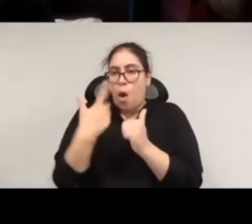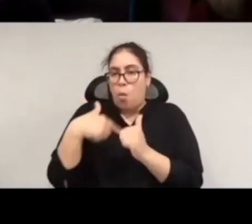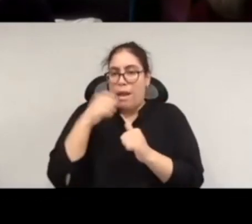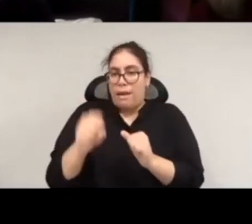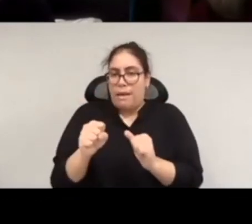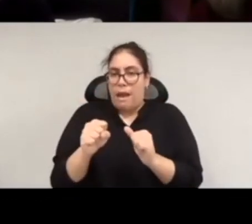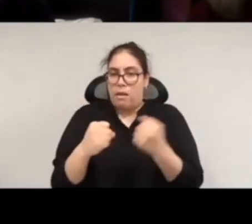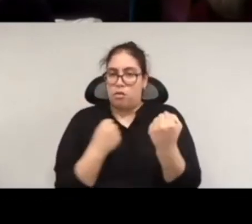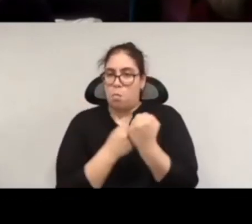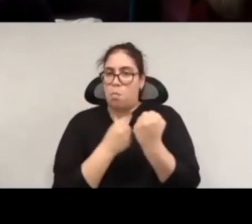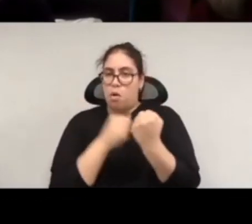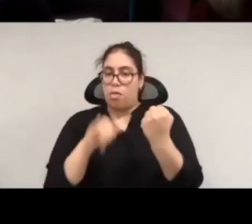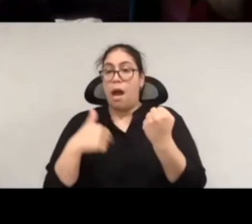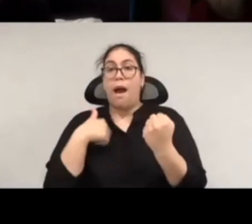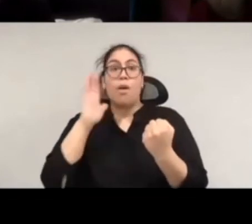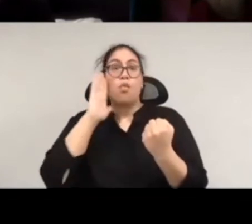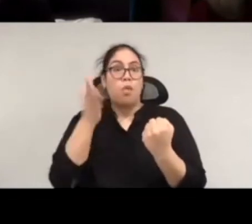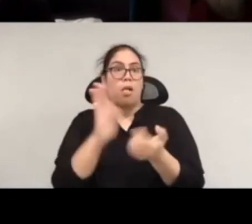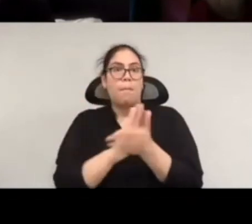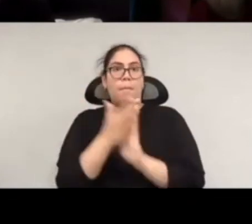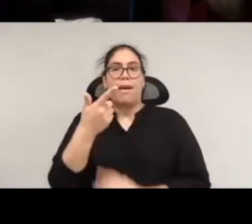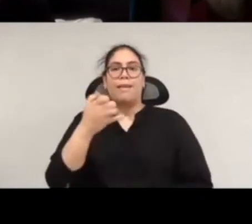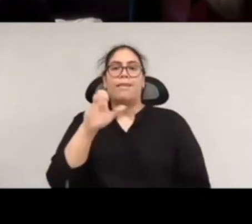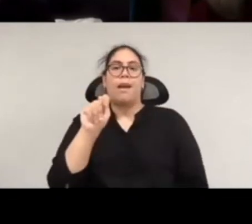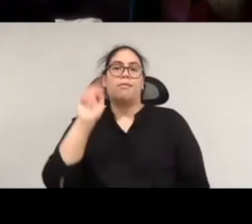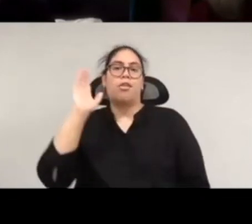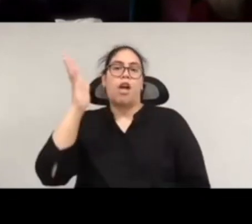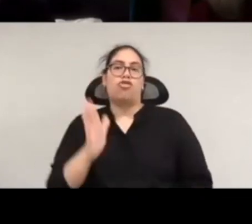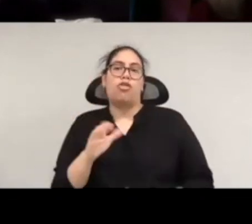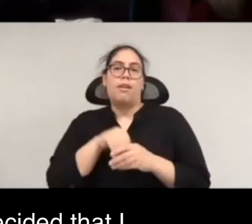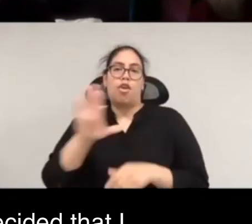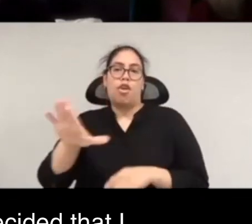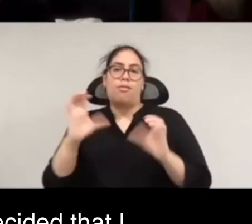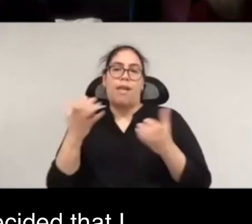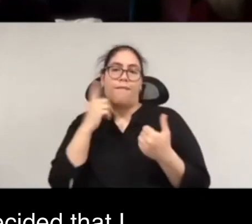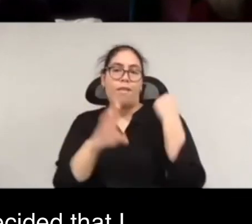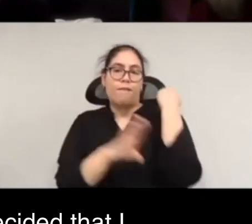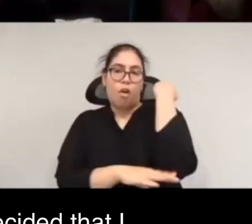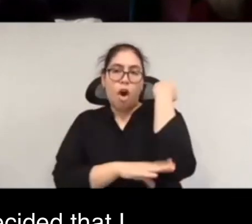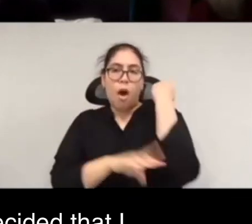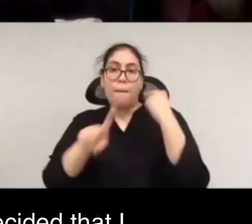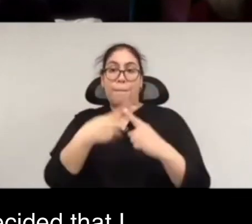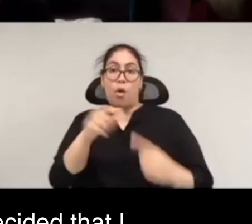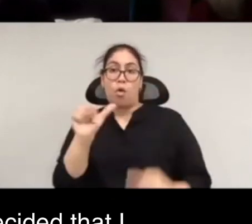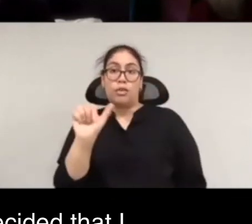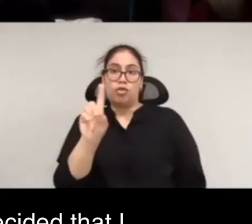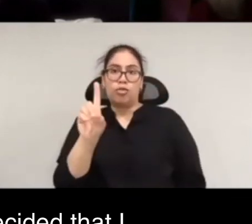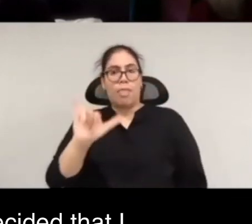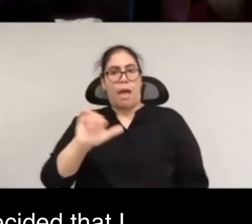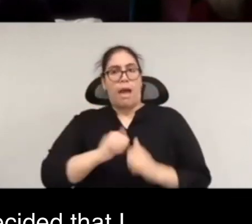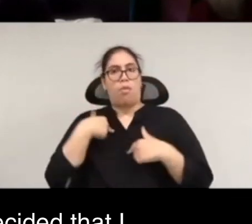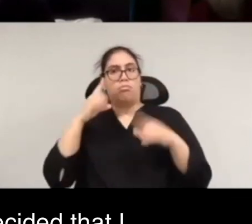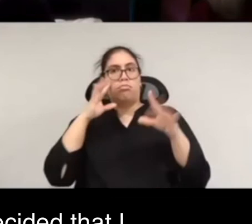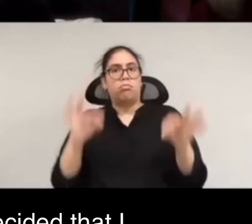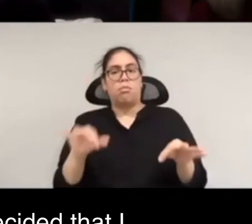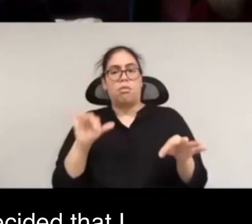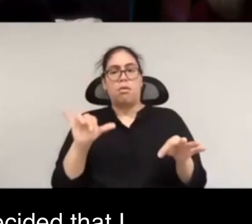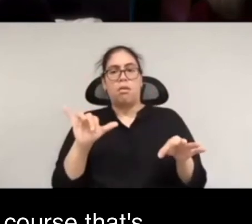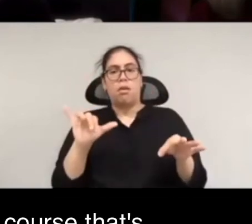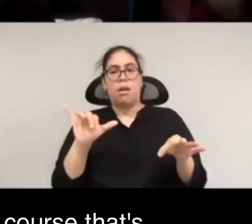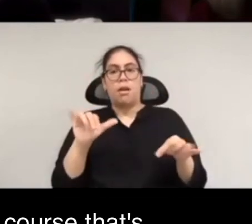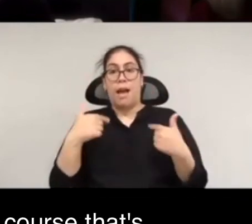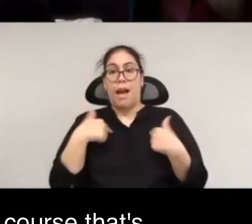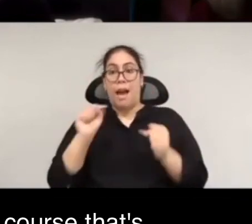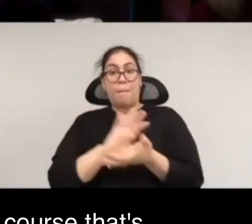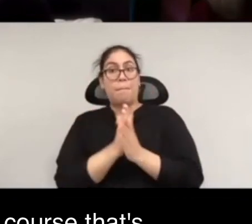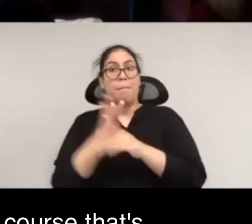be a guest lecturer in her class in the fall about audio description. That's how I decided that I could make myself available. We